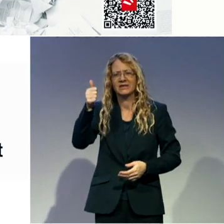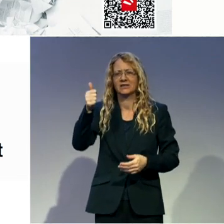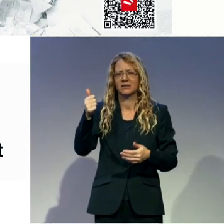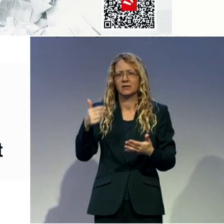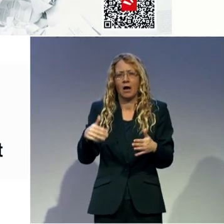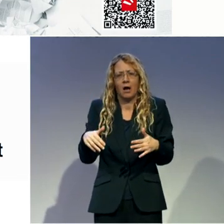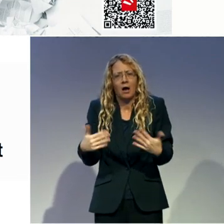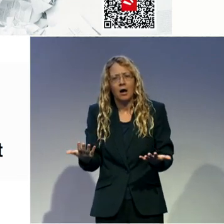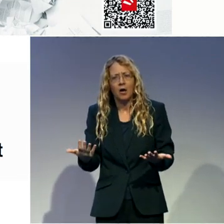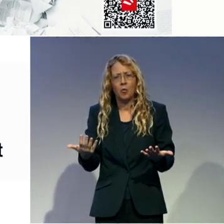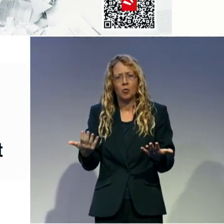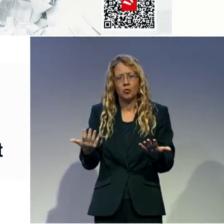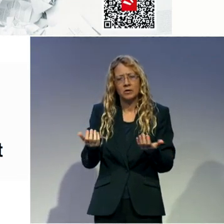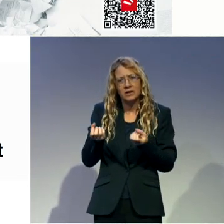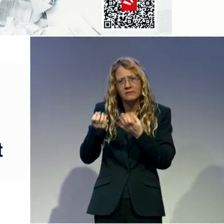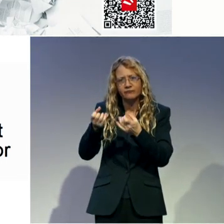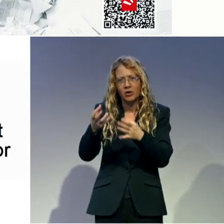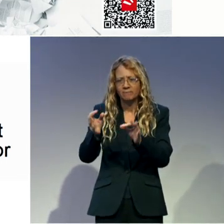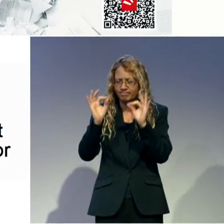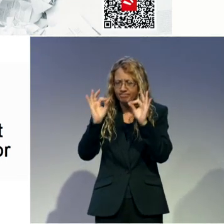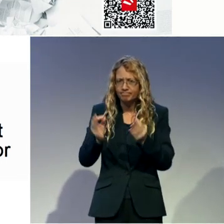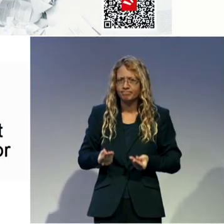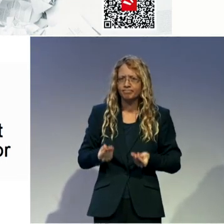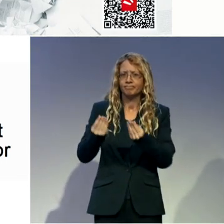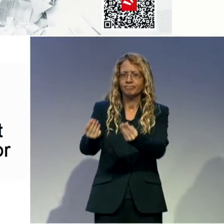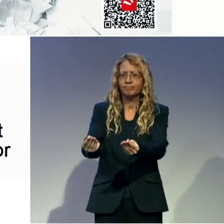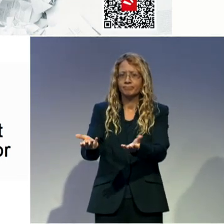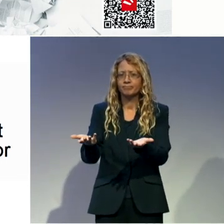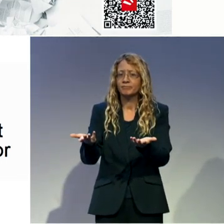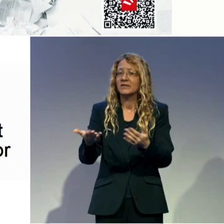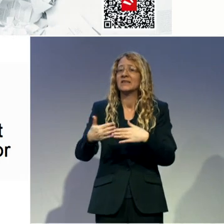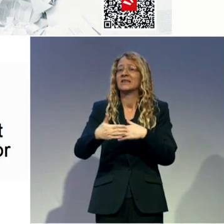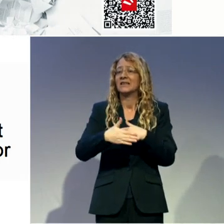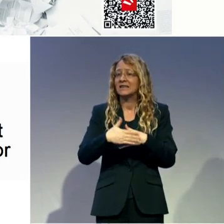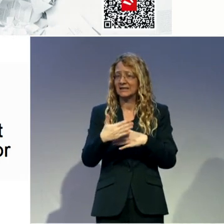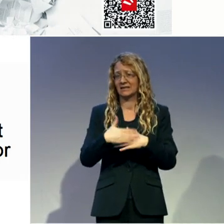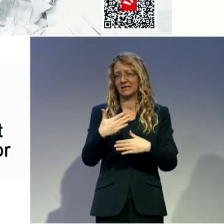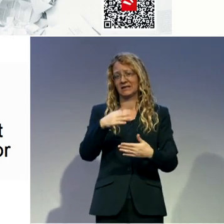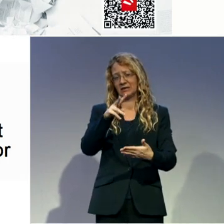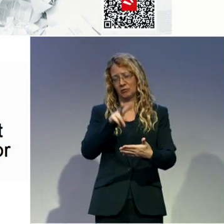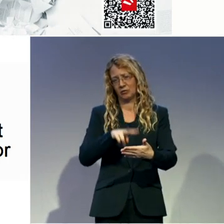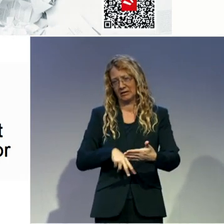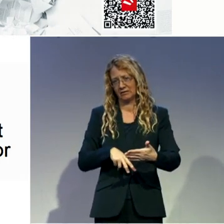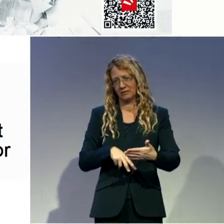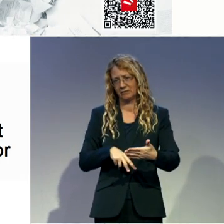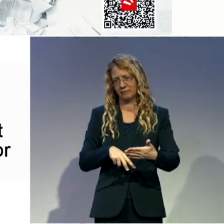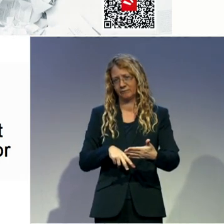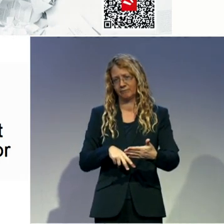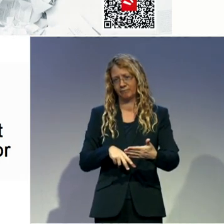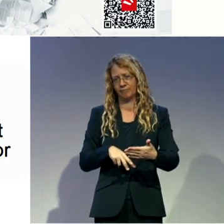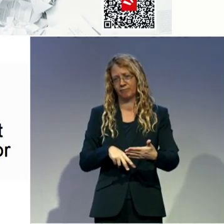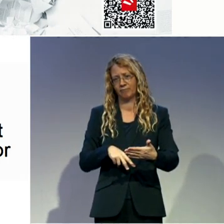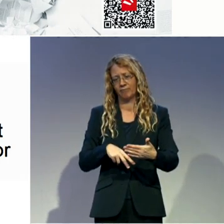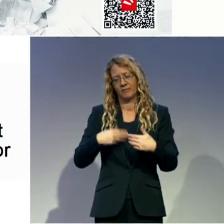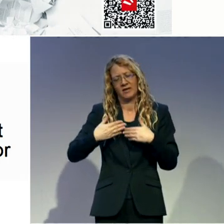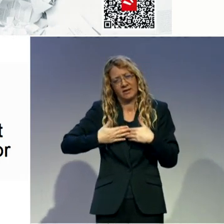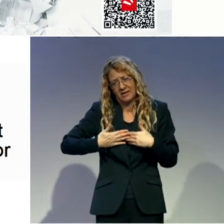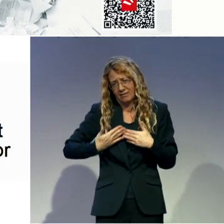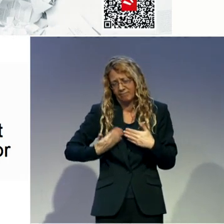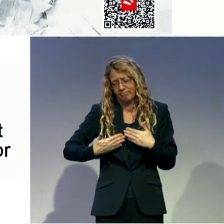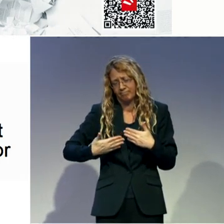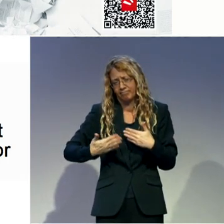are easy accessible and comprehensible daily news. Because daily news, daily information is